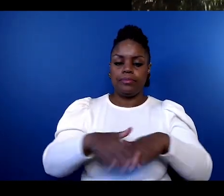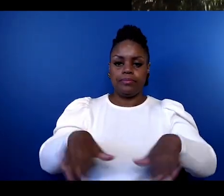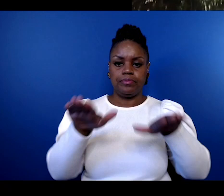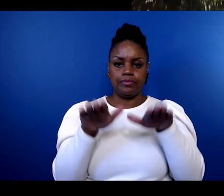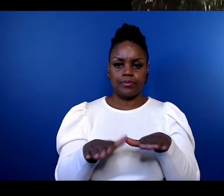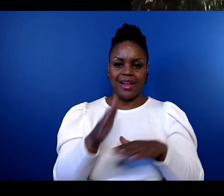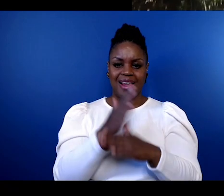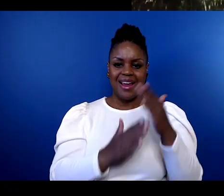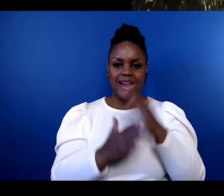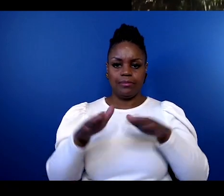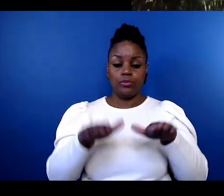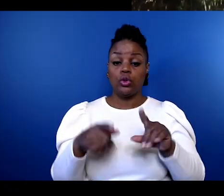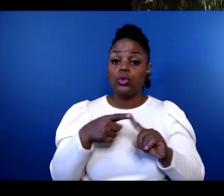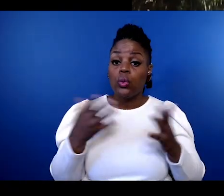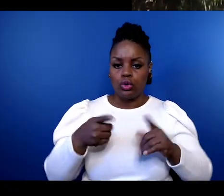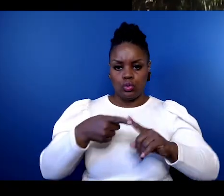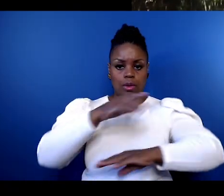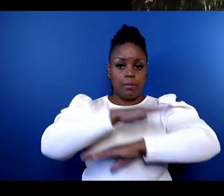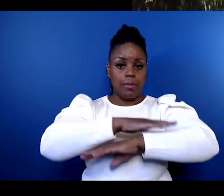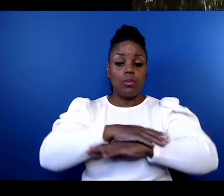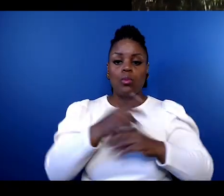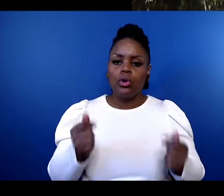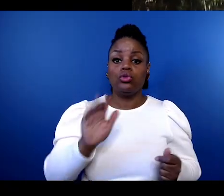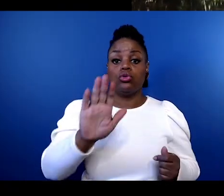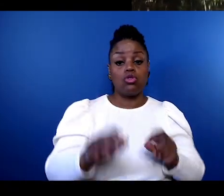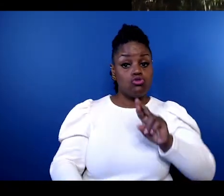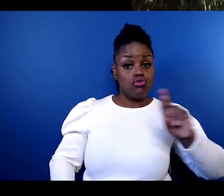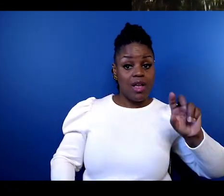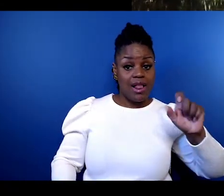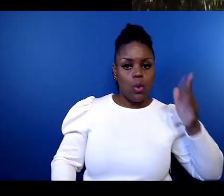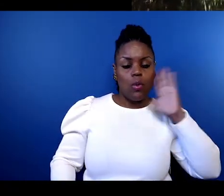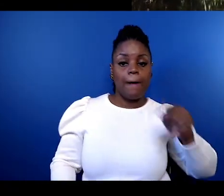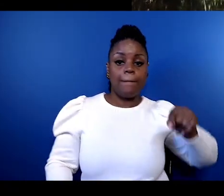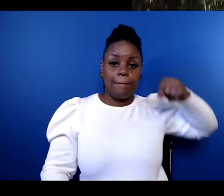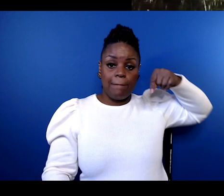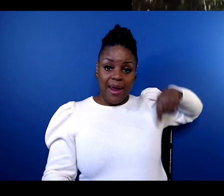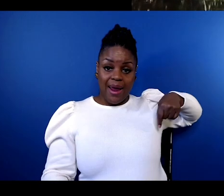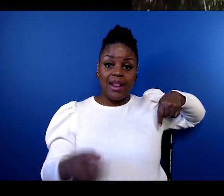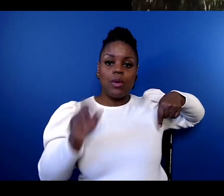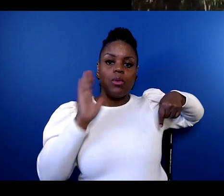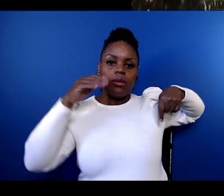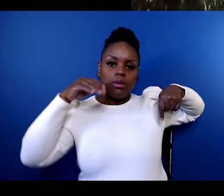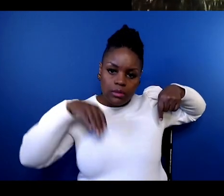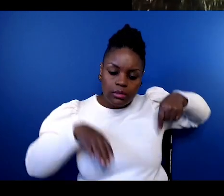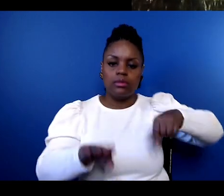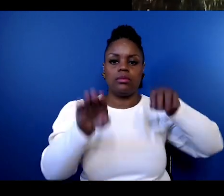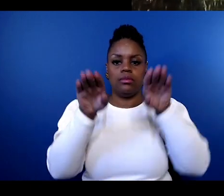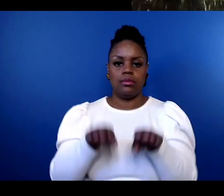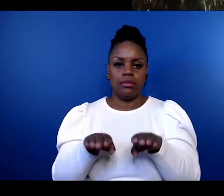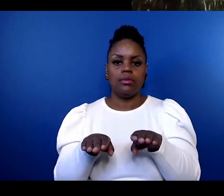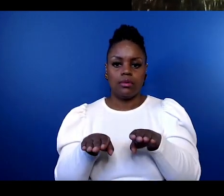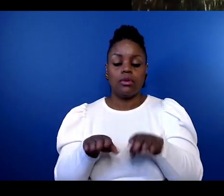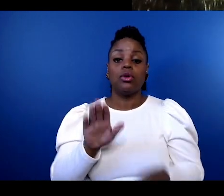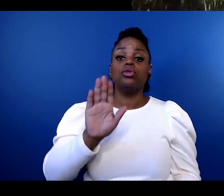Using the hands on that right knee, we're going to curl the back toe under. Support us with the hands. Kick the left foot forward. Exhale